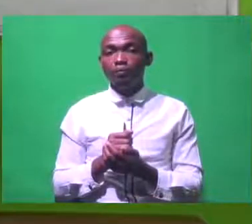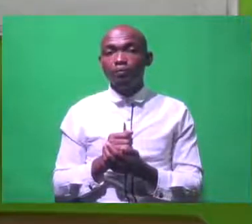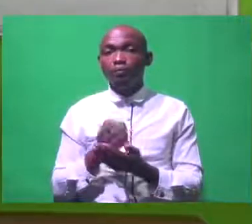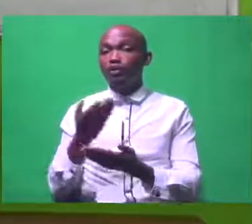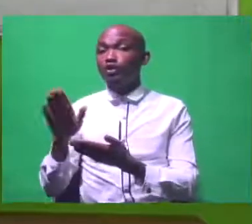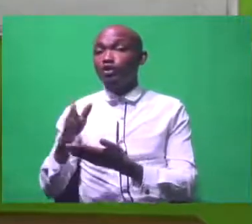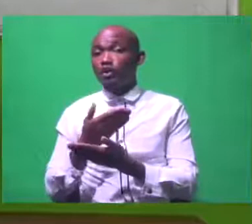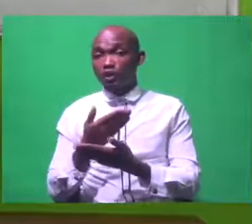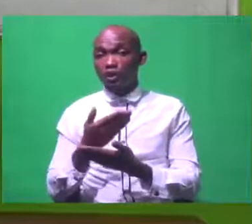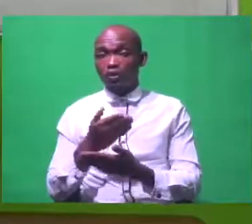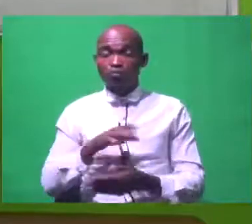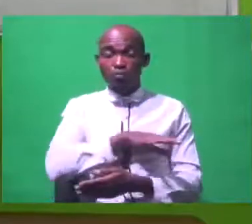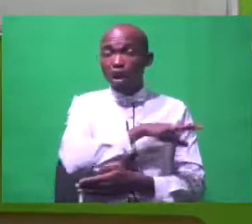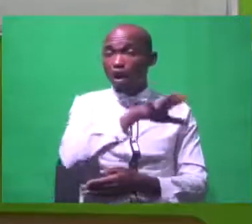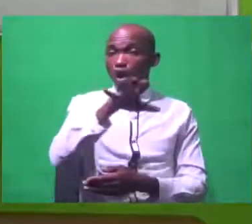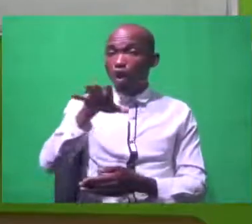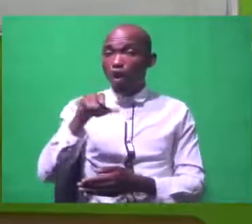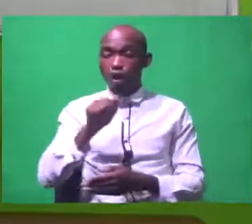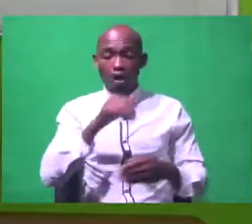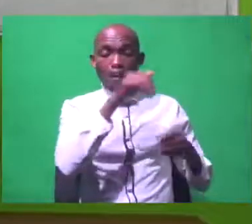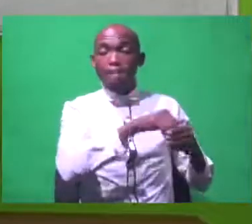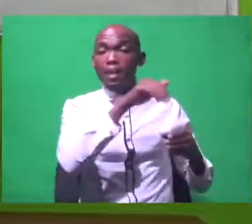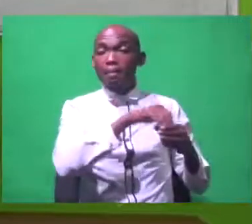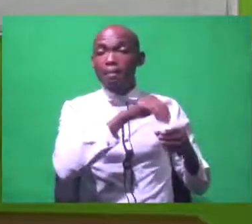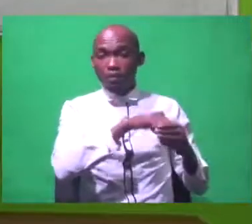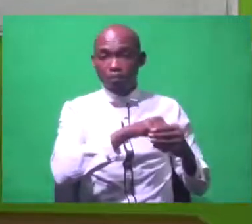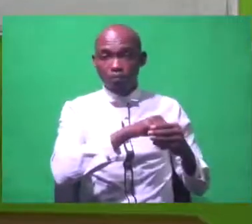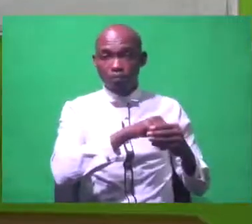By all members